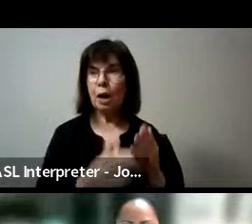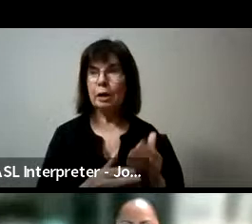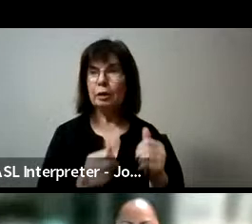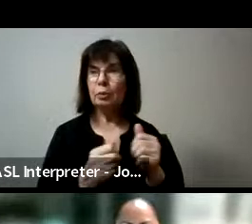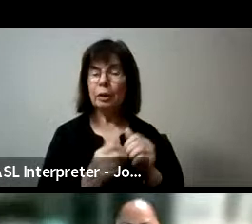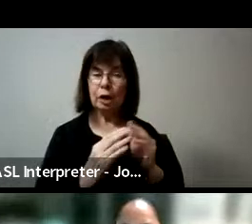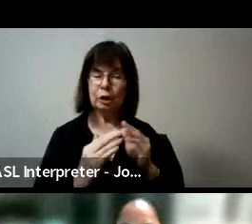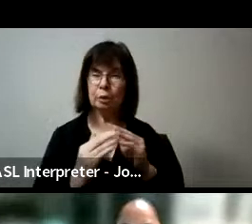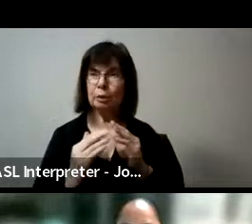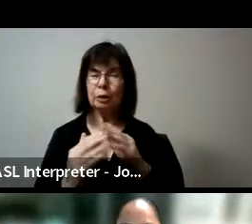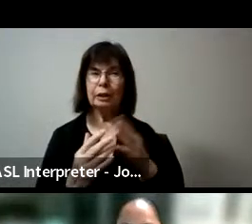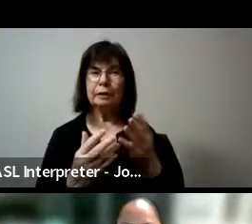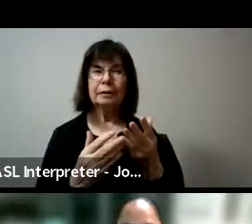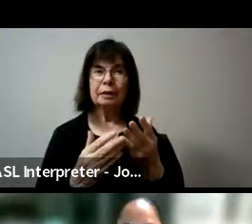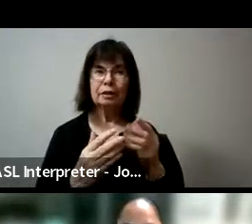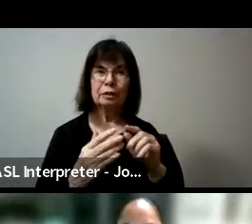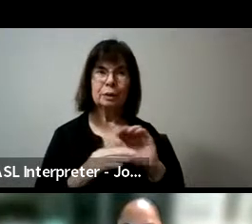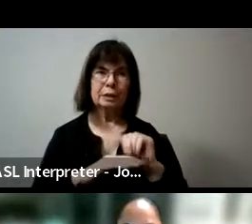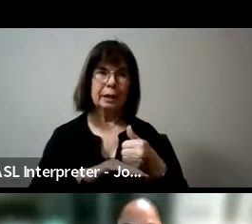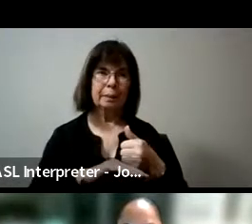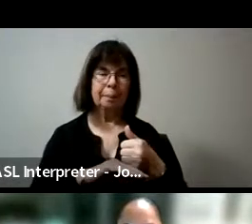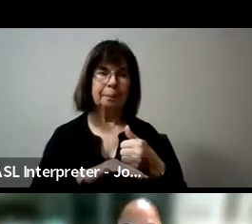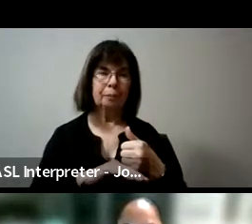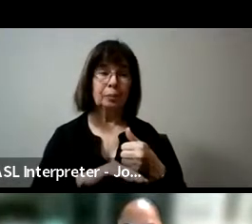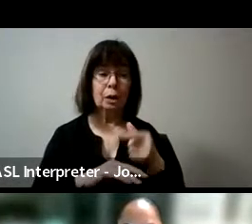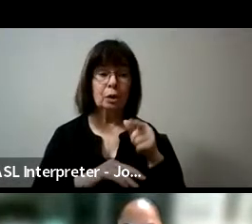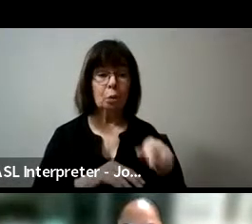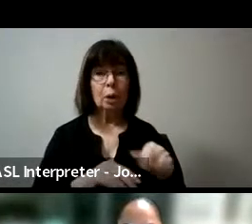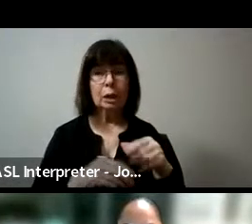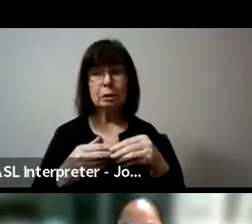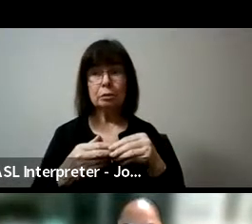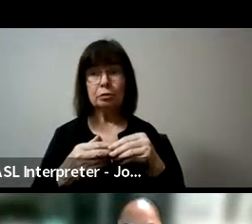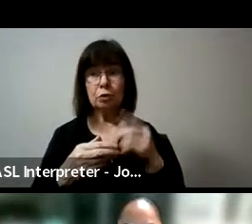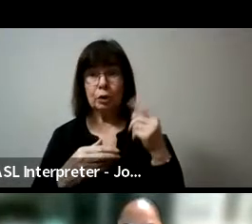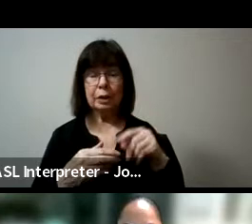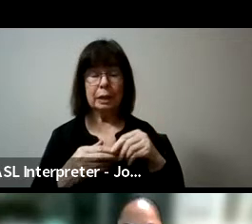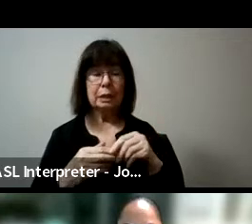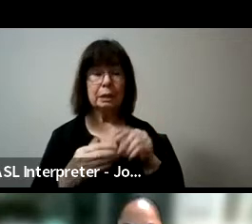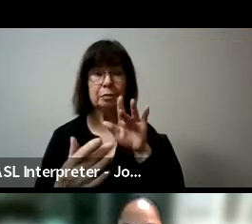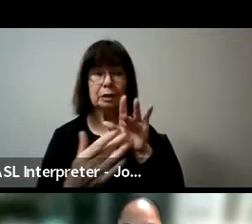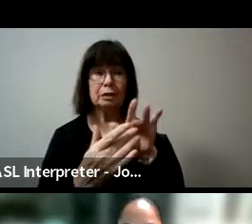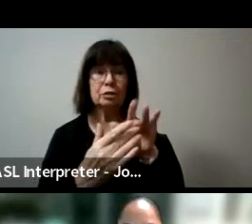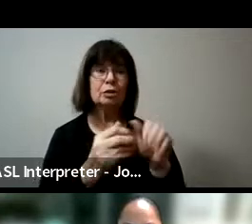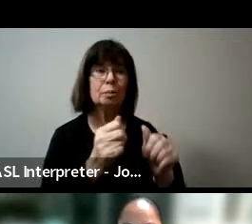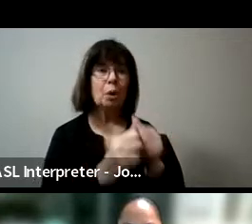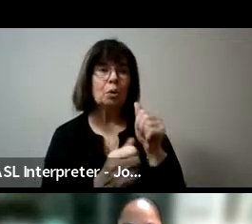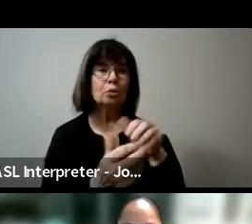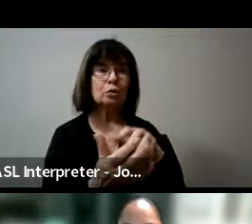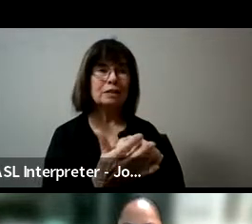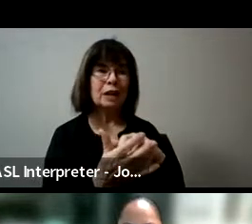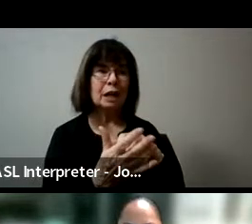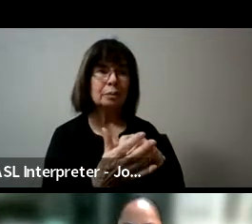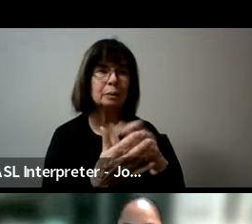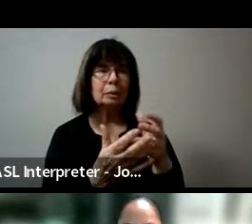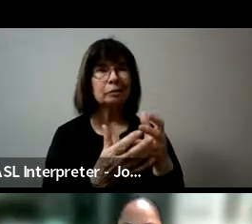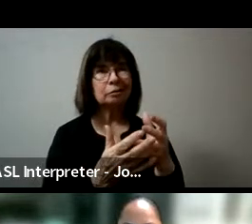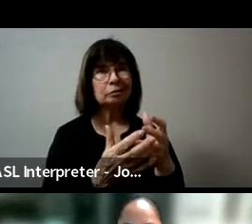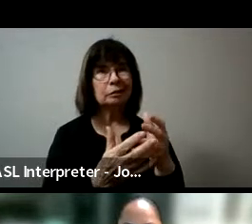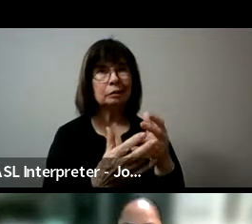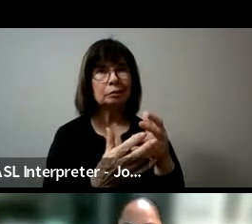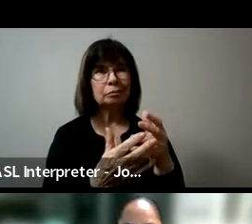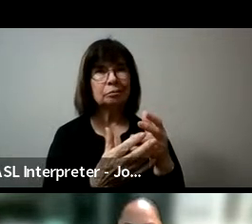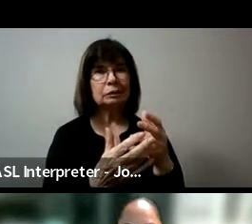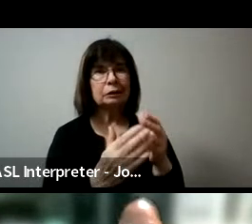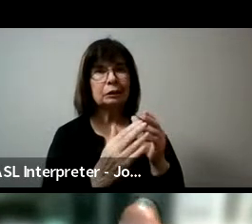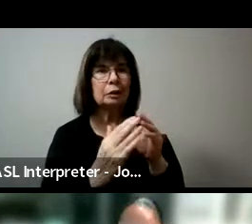even started, was to conduct these outreach activities to the most vulnerable communities in the county, the hard to reach individuals, which